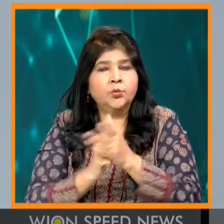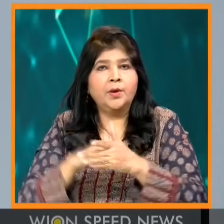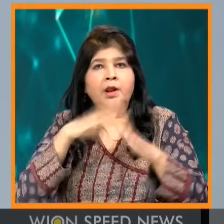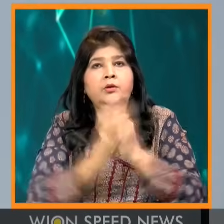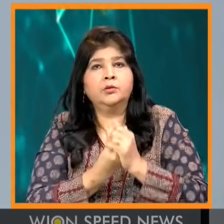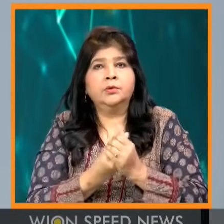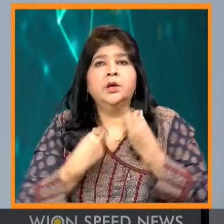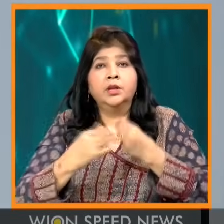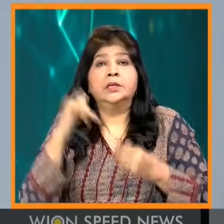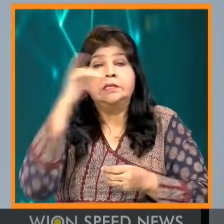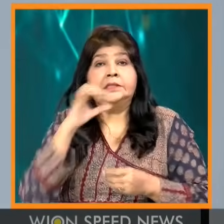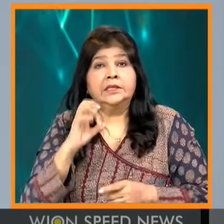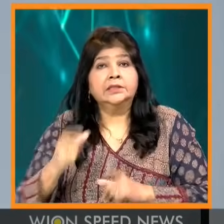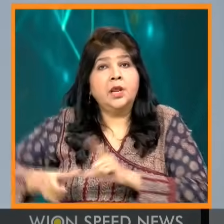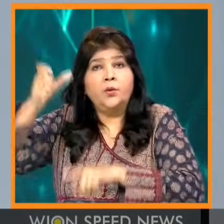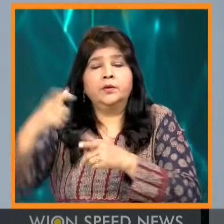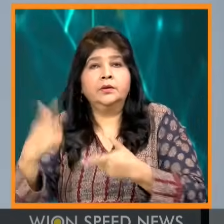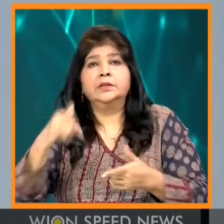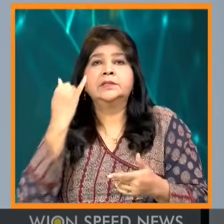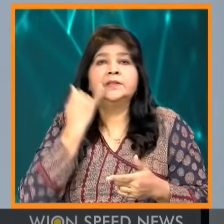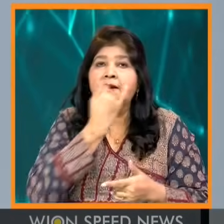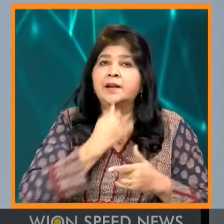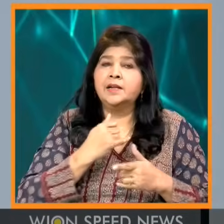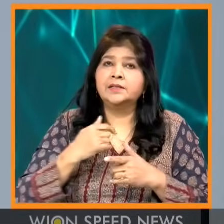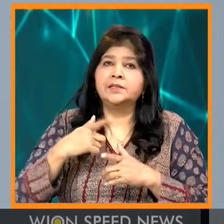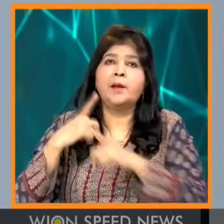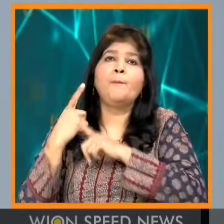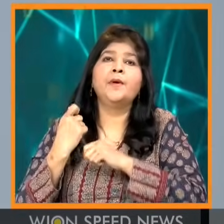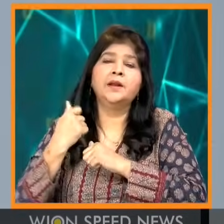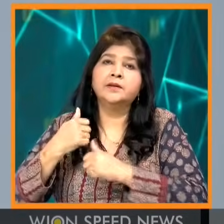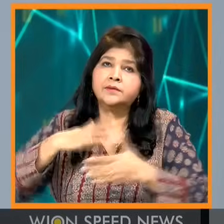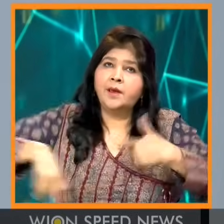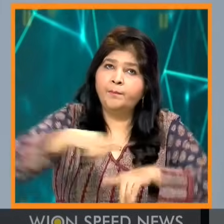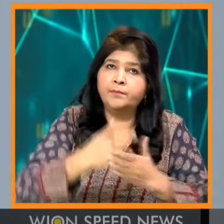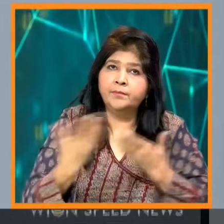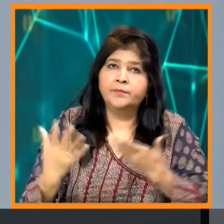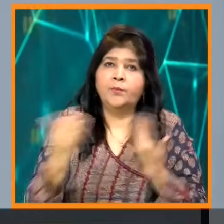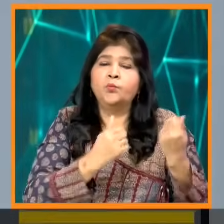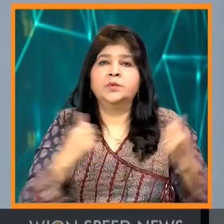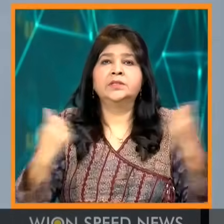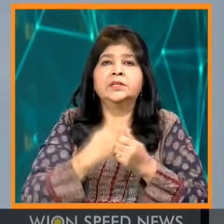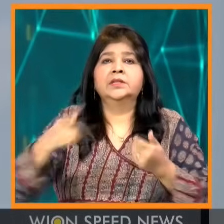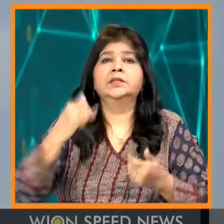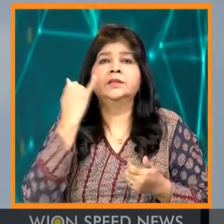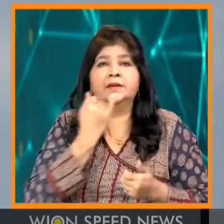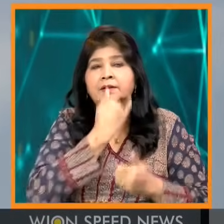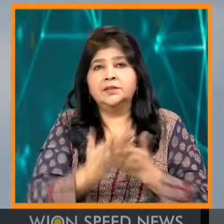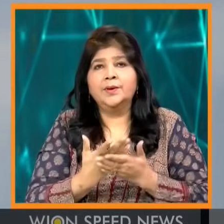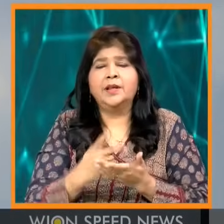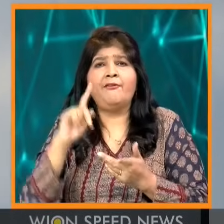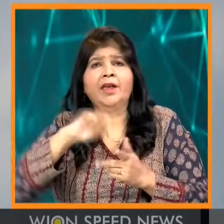more than 60 rockets at an Israeli military base. Hezbollah said in a statement that its strikes against Israel were an